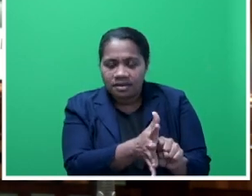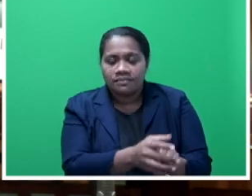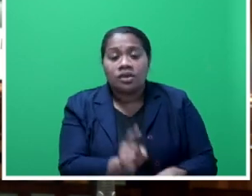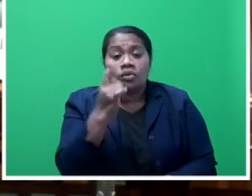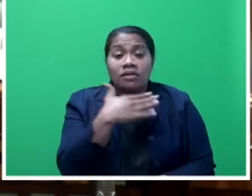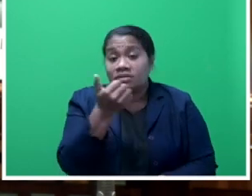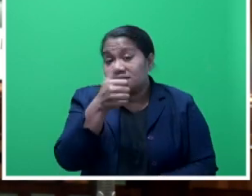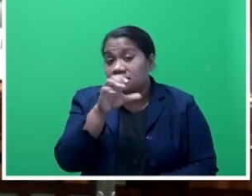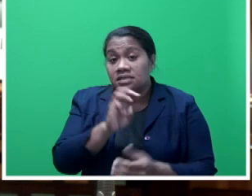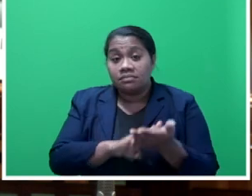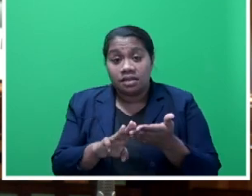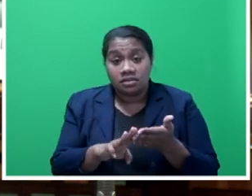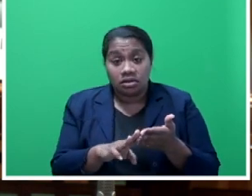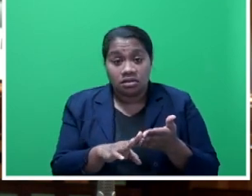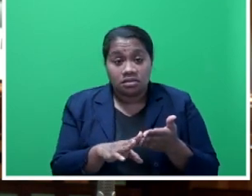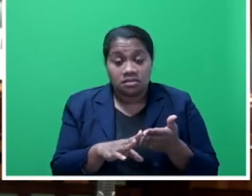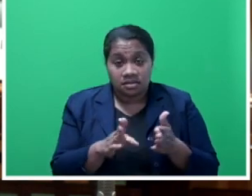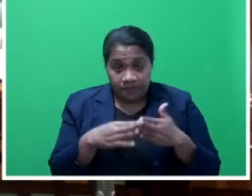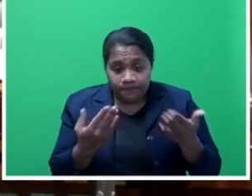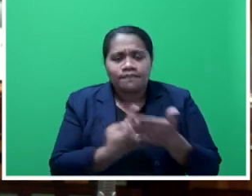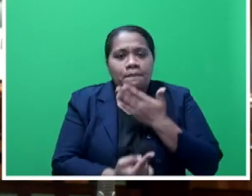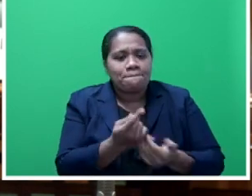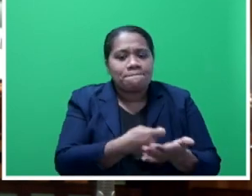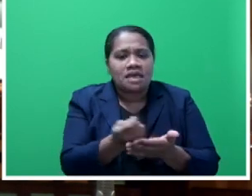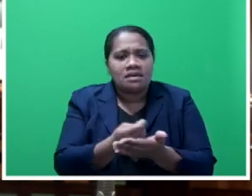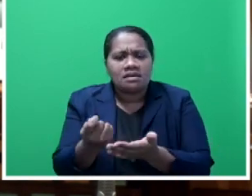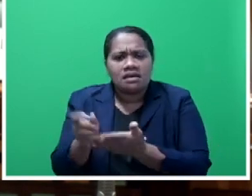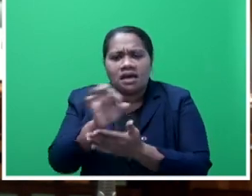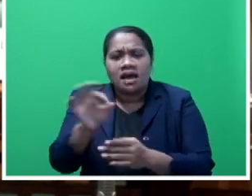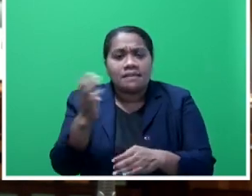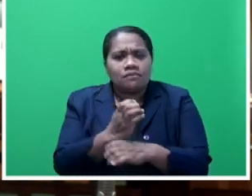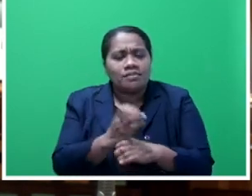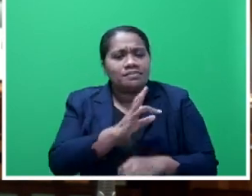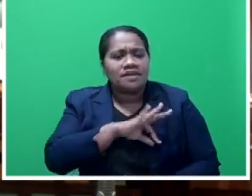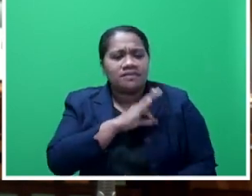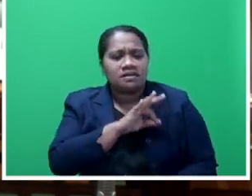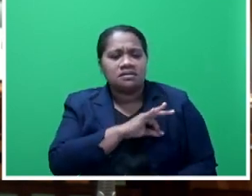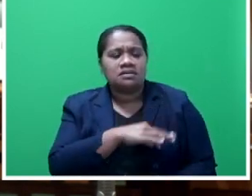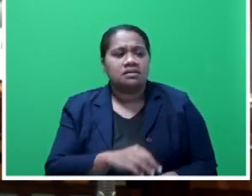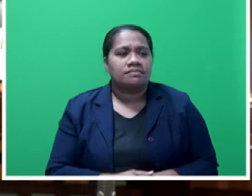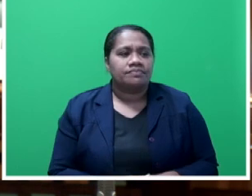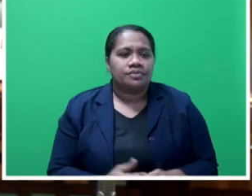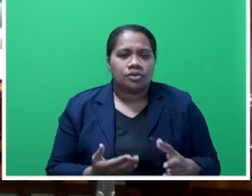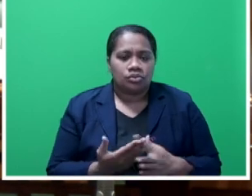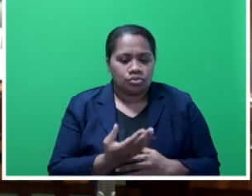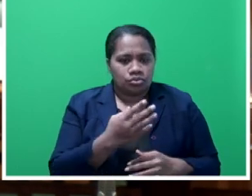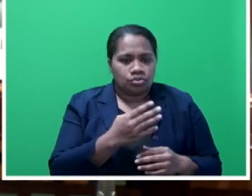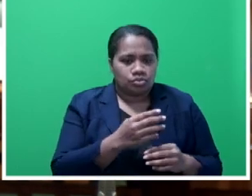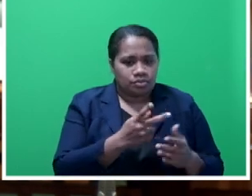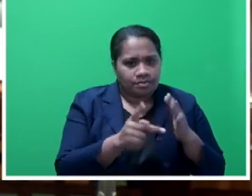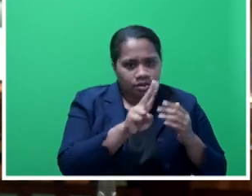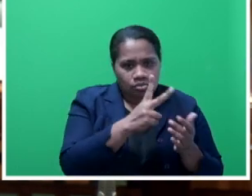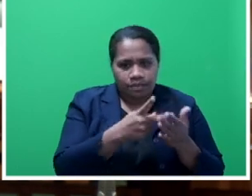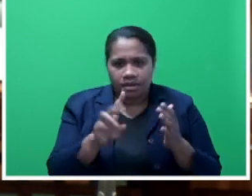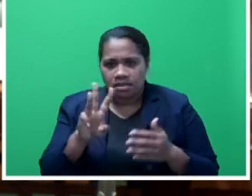$160 million so far has been paid out in unemployment benefits through phase 2 and phase 3. $160 million,